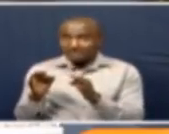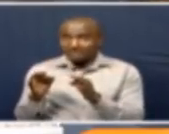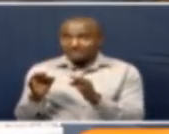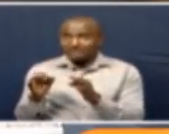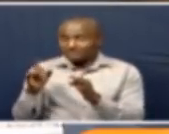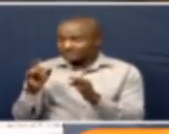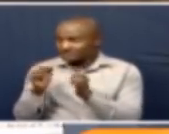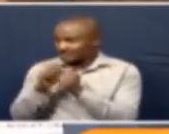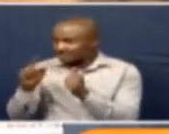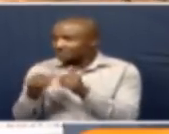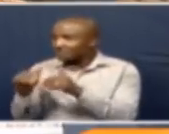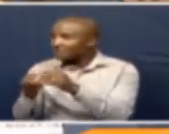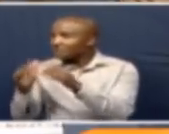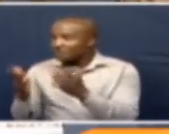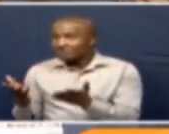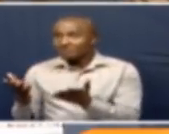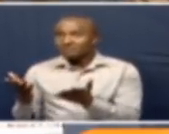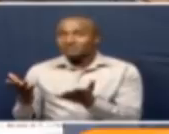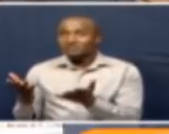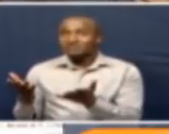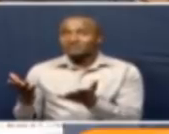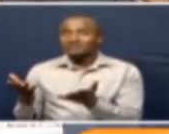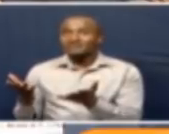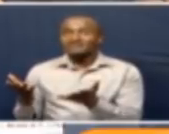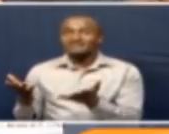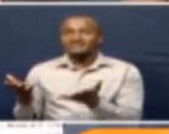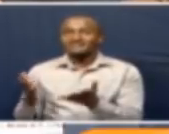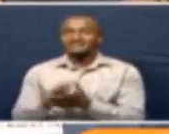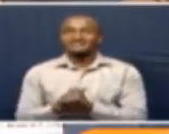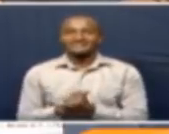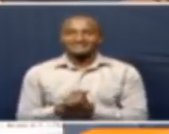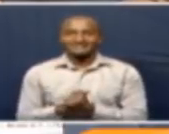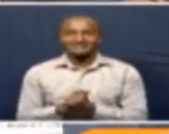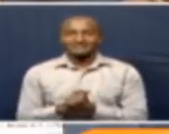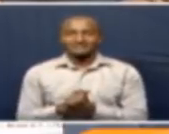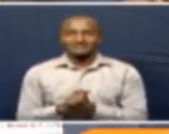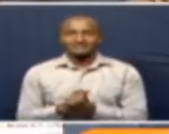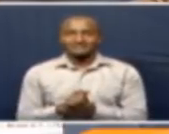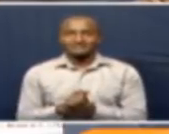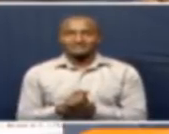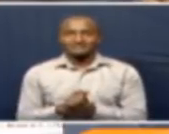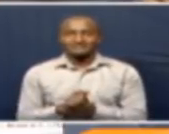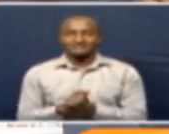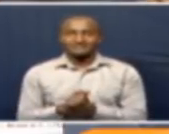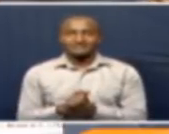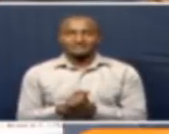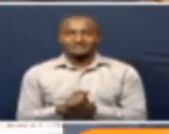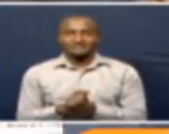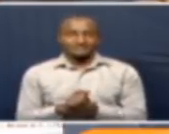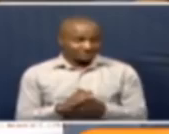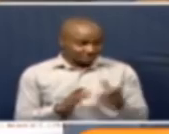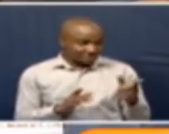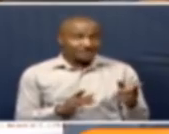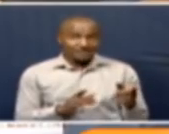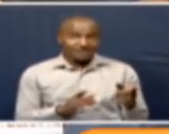up 10,000 shillings? But if you bring a matter of confidence. I mean, and that is precisely, and that is a